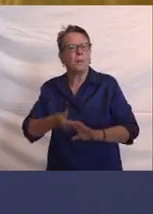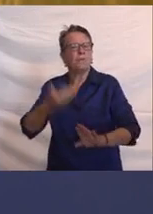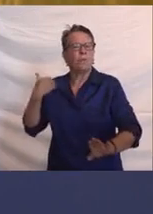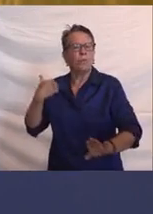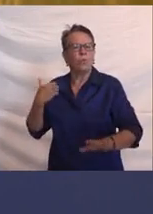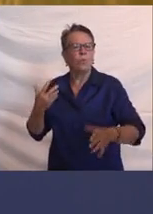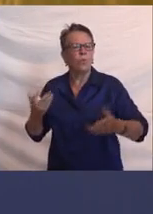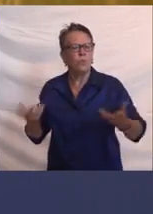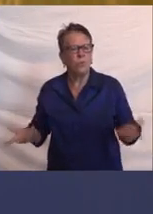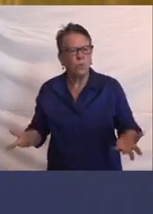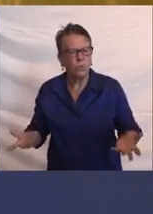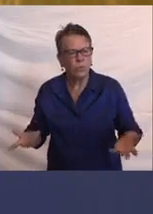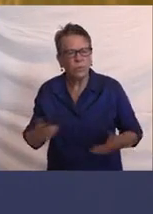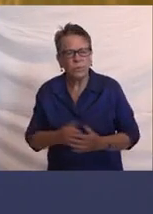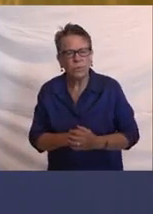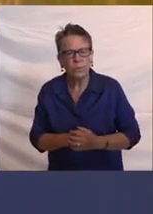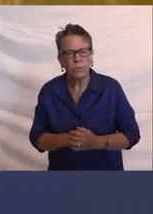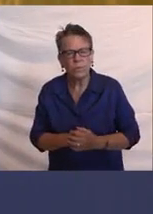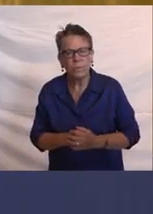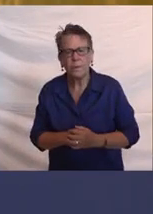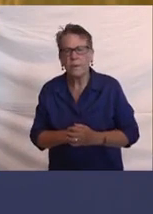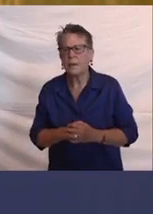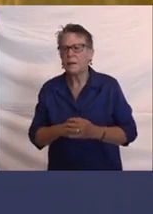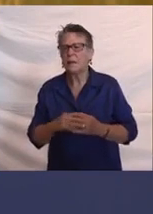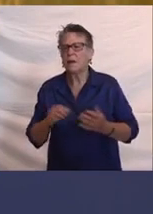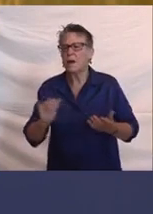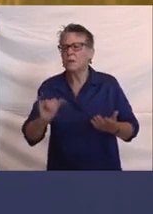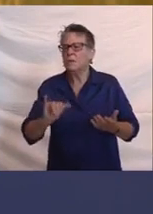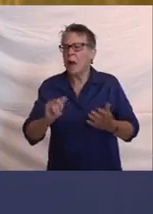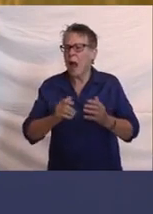follow-up on the post-mortem on the administration's handling